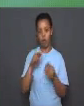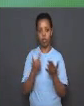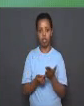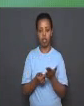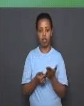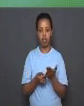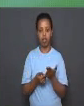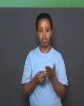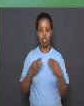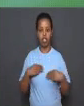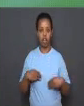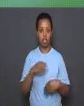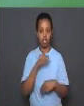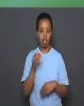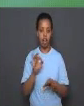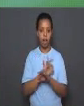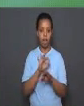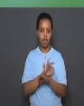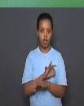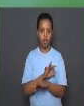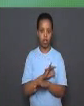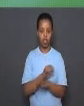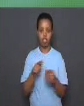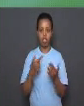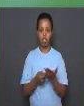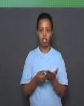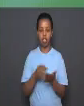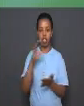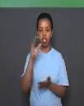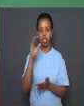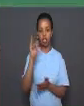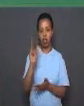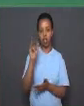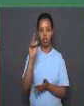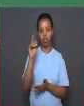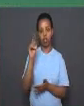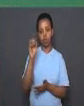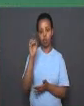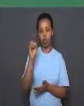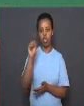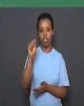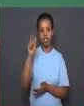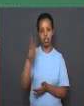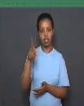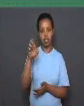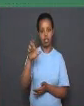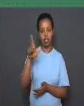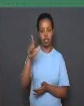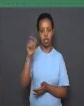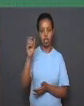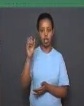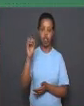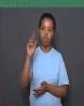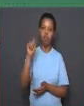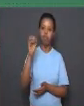the structure and function of the cytoskeleton. We also learned